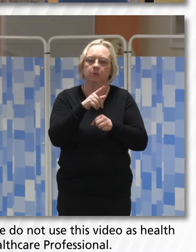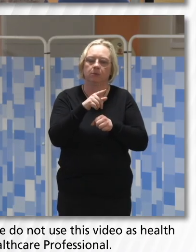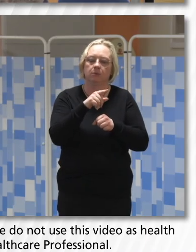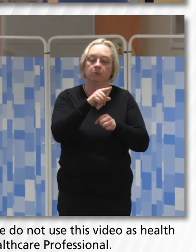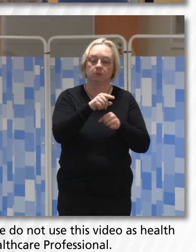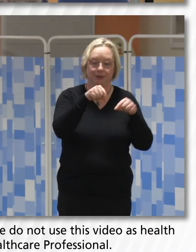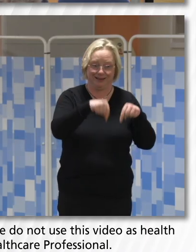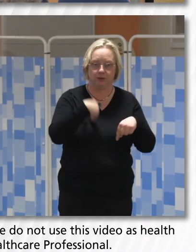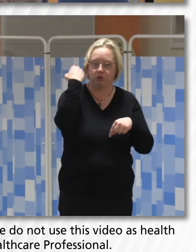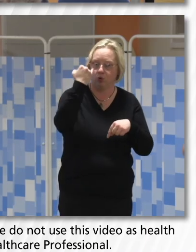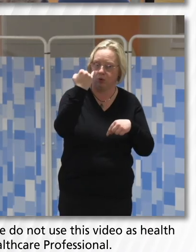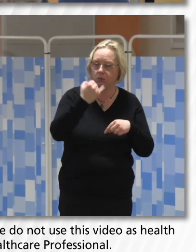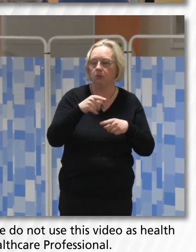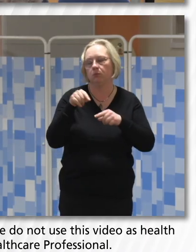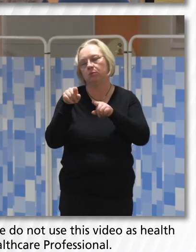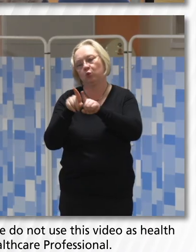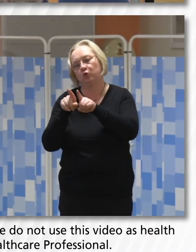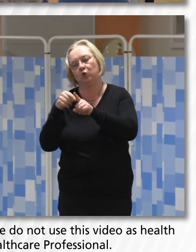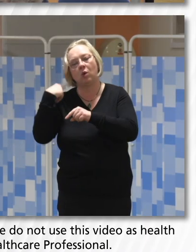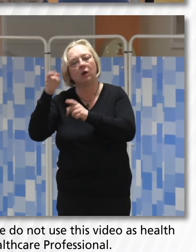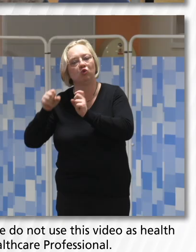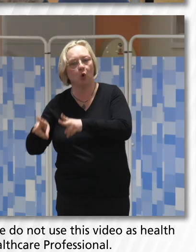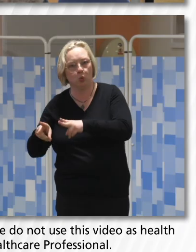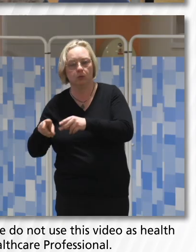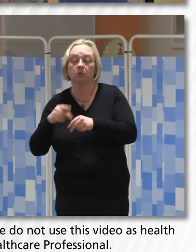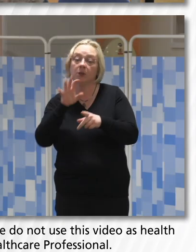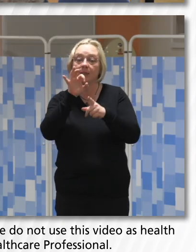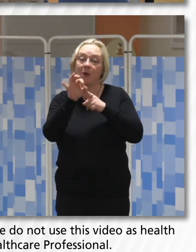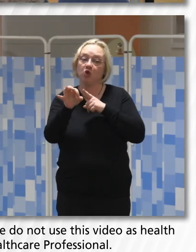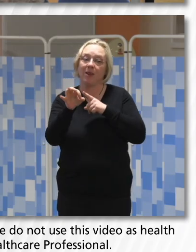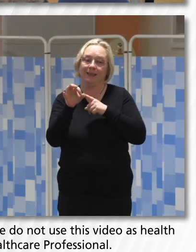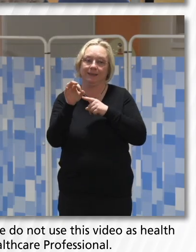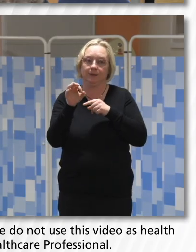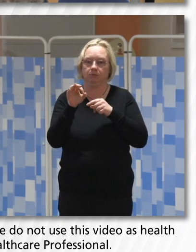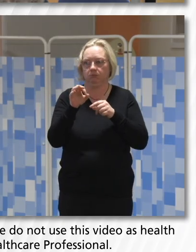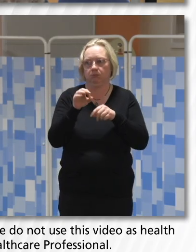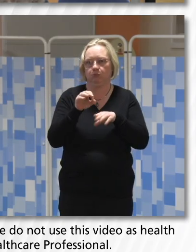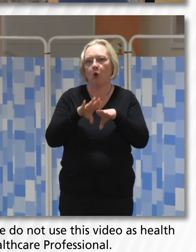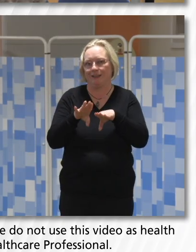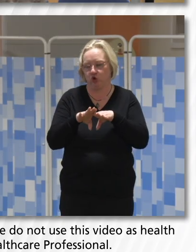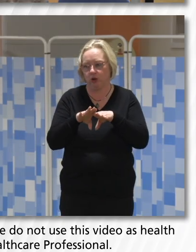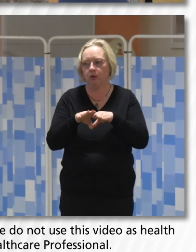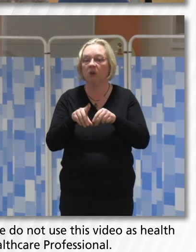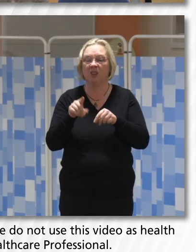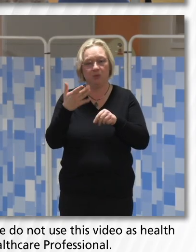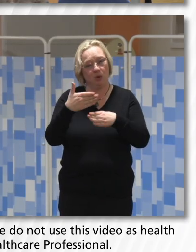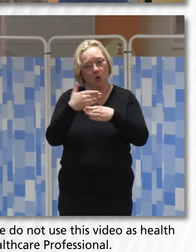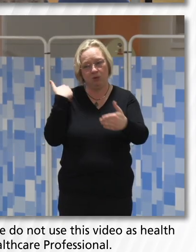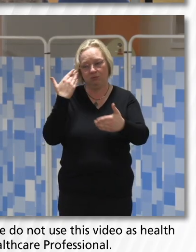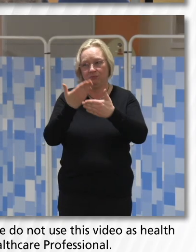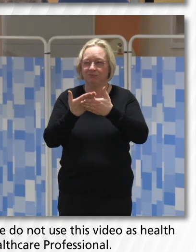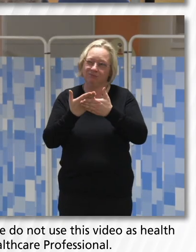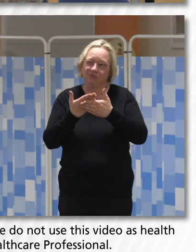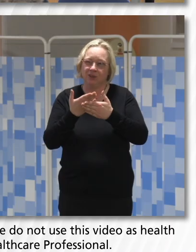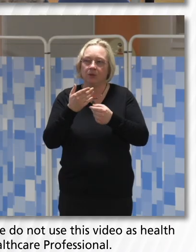the Florence Nightingale. We are specialist practitioners in Parkinson's disease. I've worked for the service for 18 years, but I've been a Parkinson's